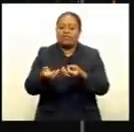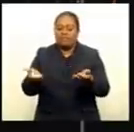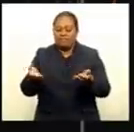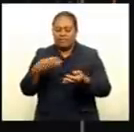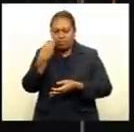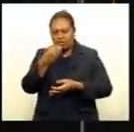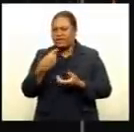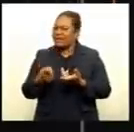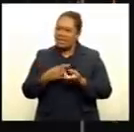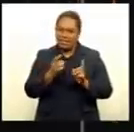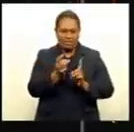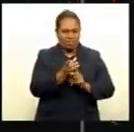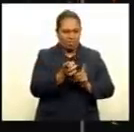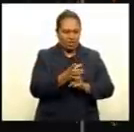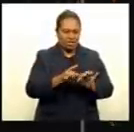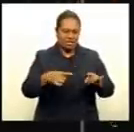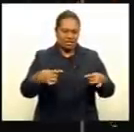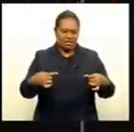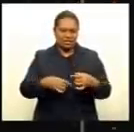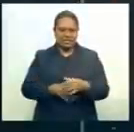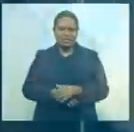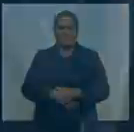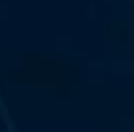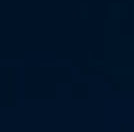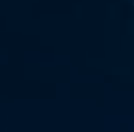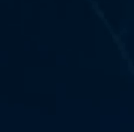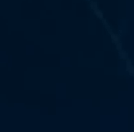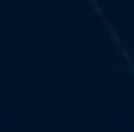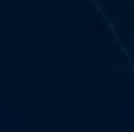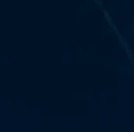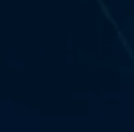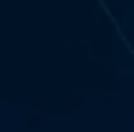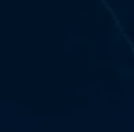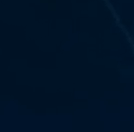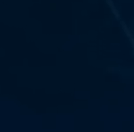other essential items. Seneni Buela reports.